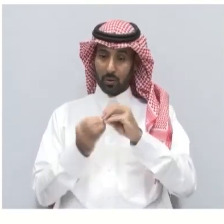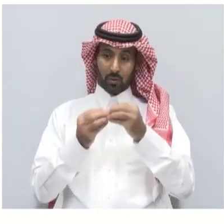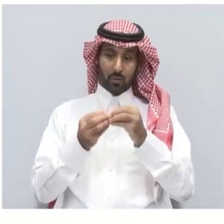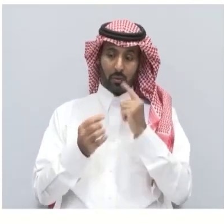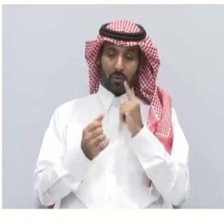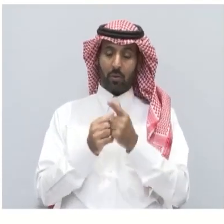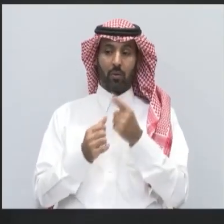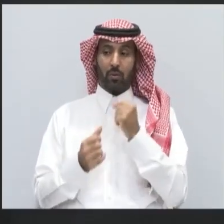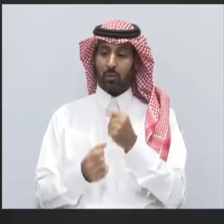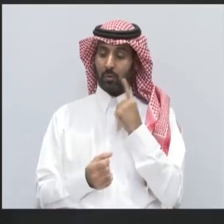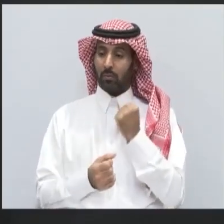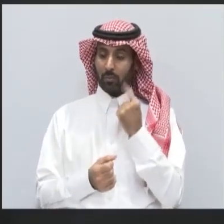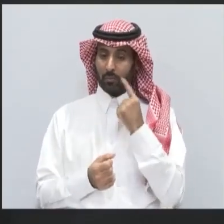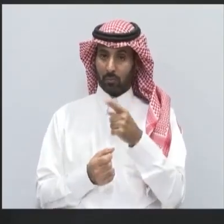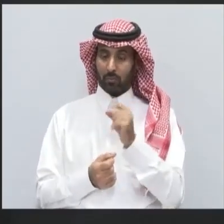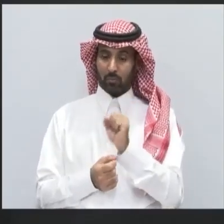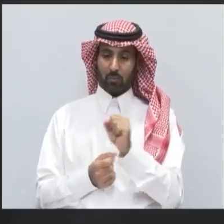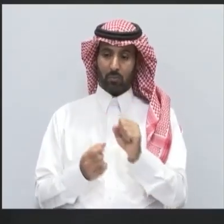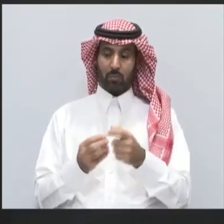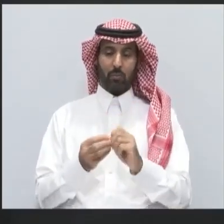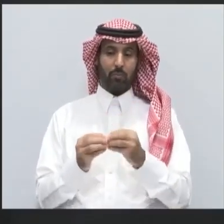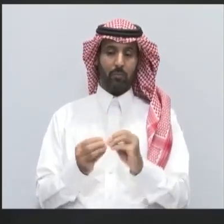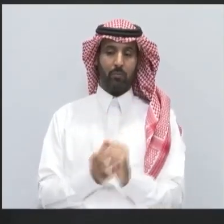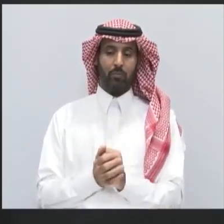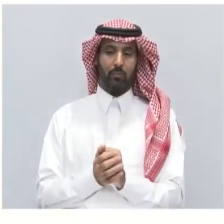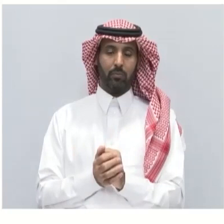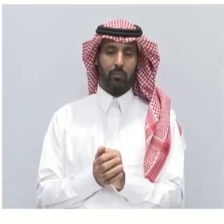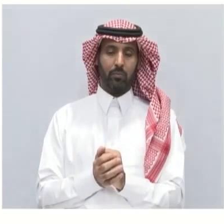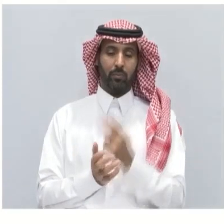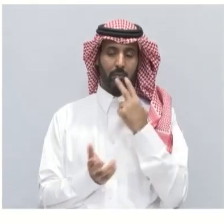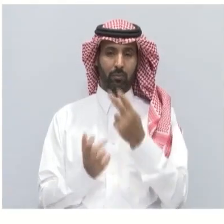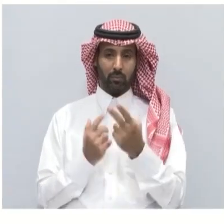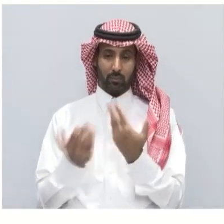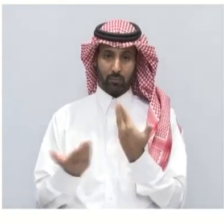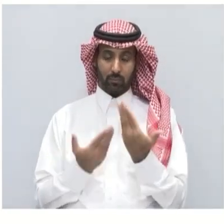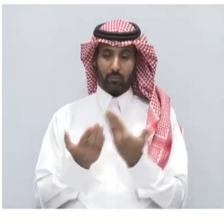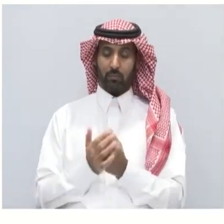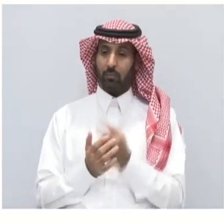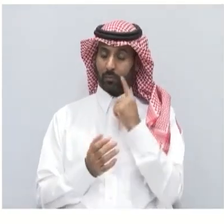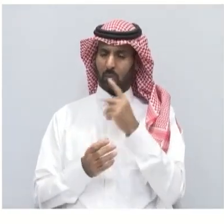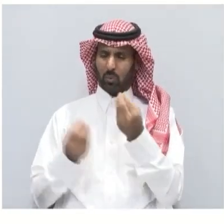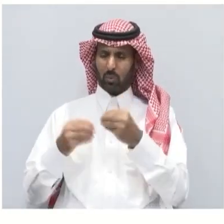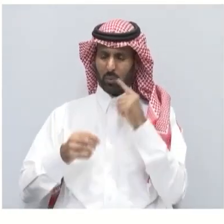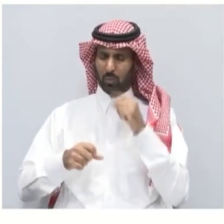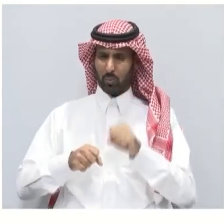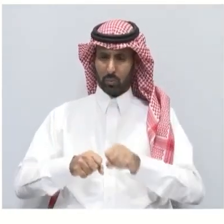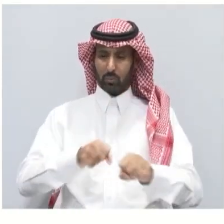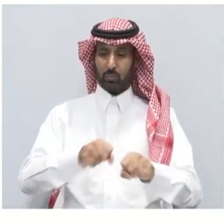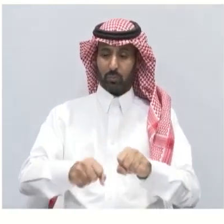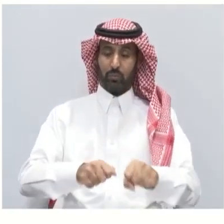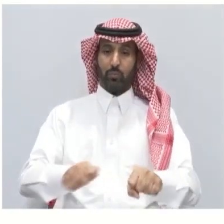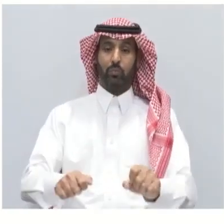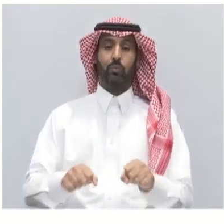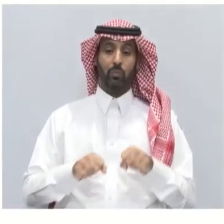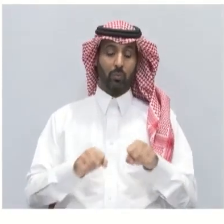friend if he or she likes a particular color. So here in this situation, the store is very busy, very loud.